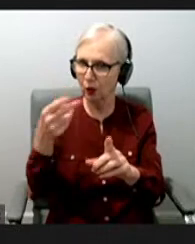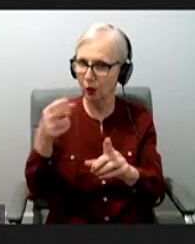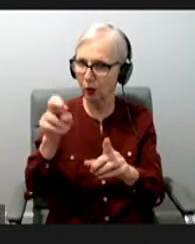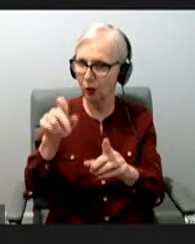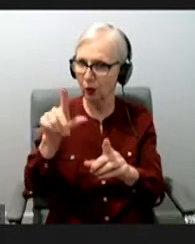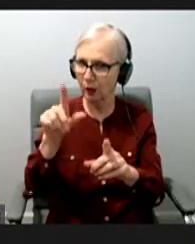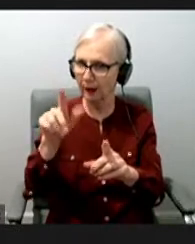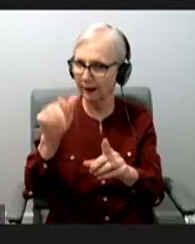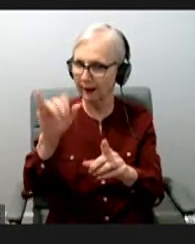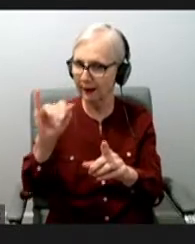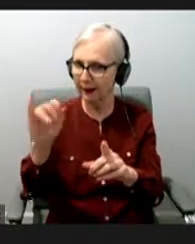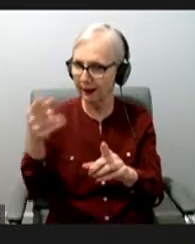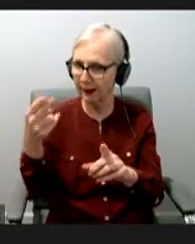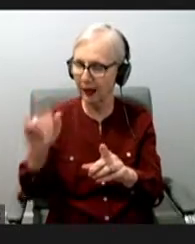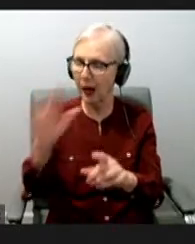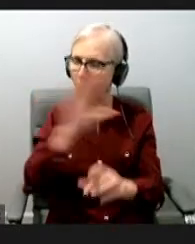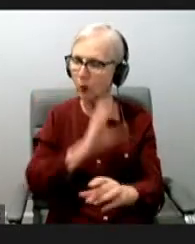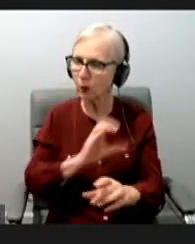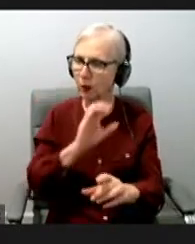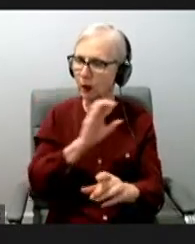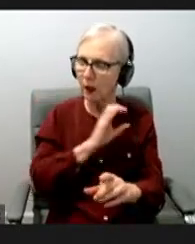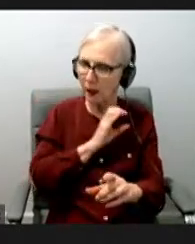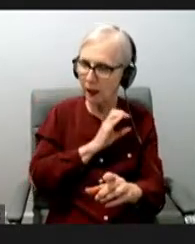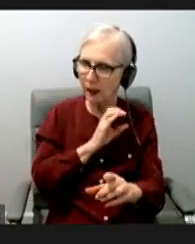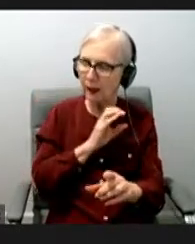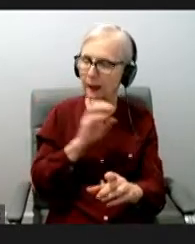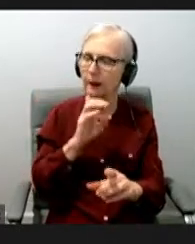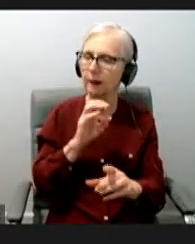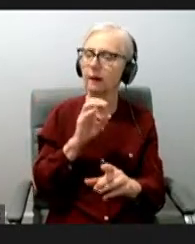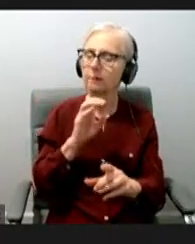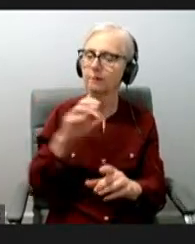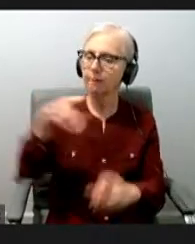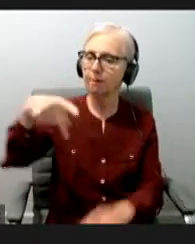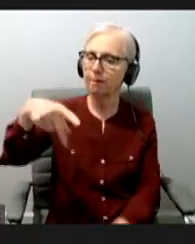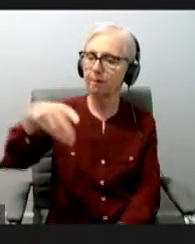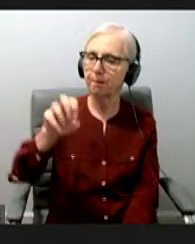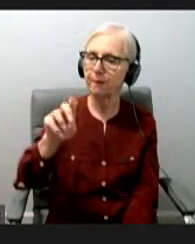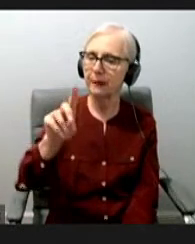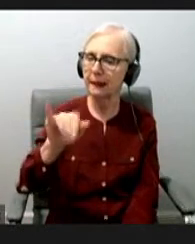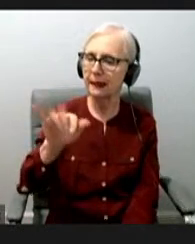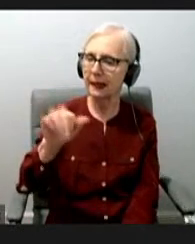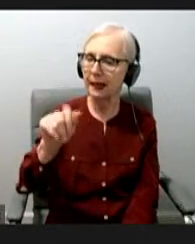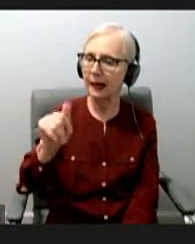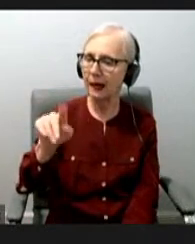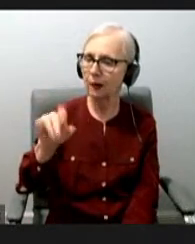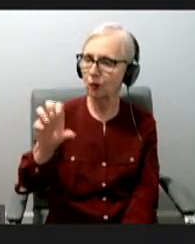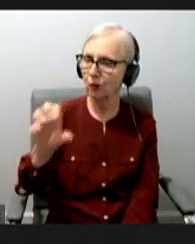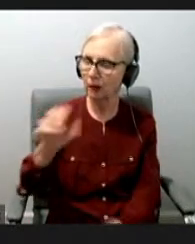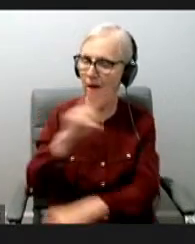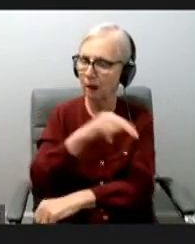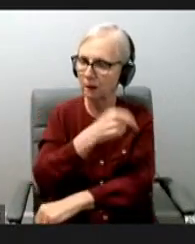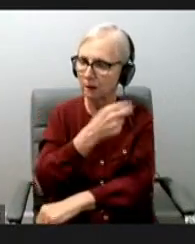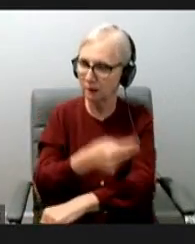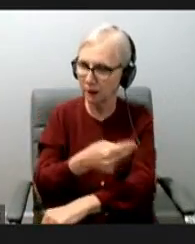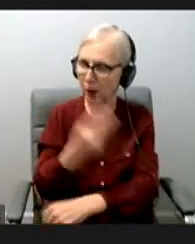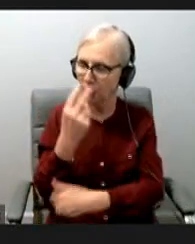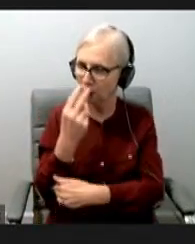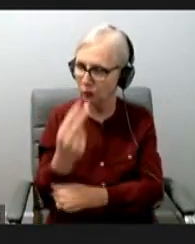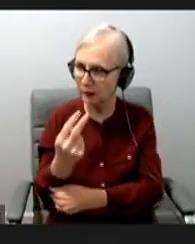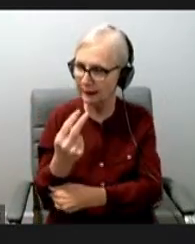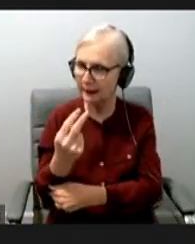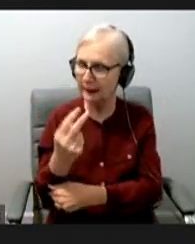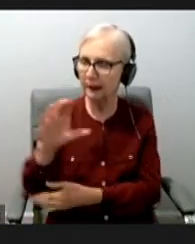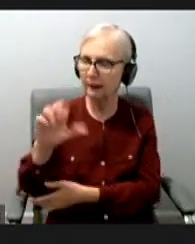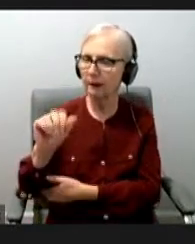would you characterize pediatric hospitalizations in the state? And are you seeing the case numbers that